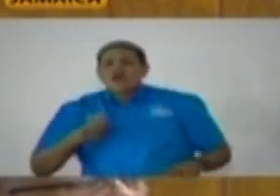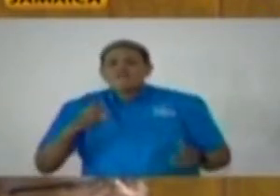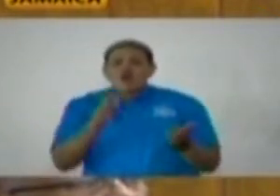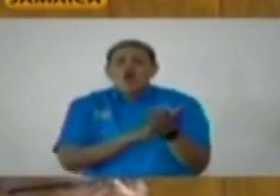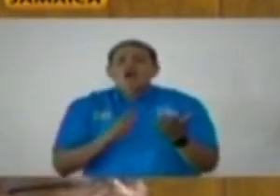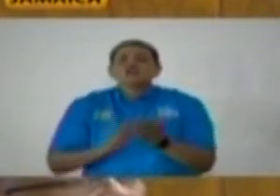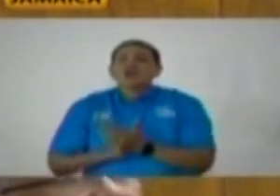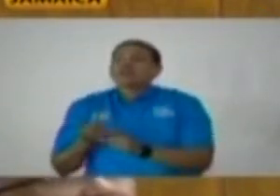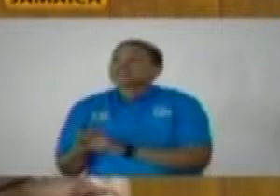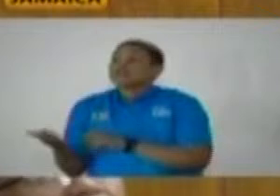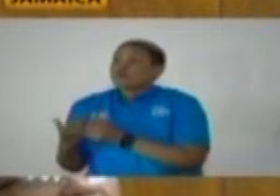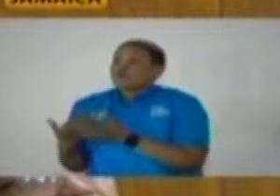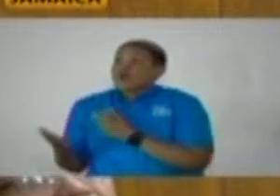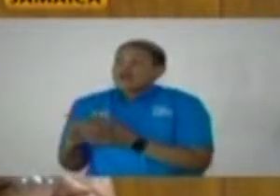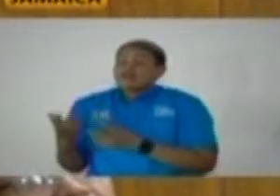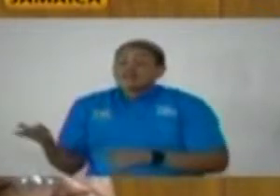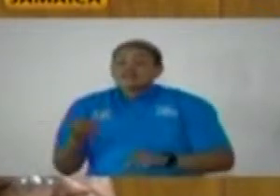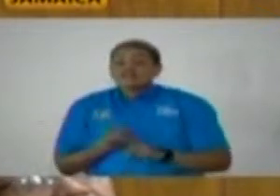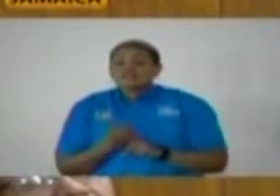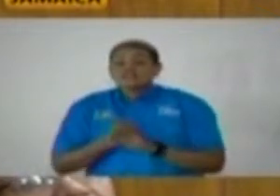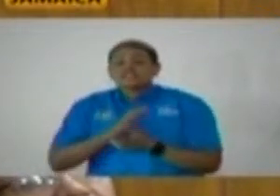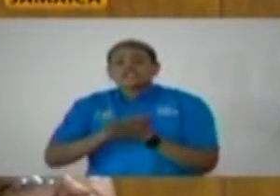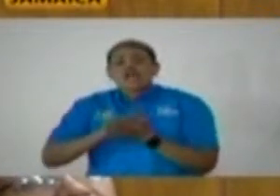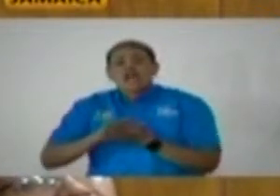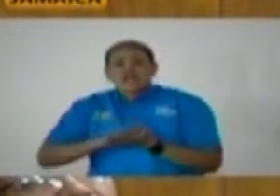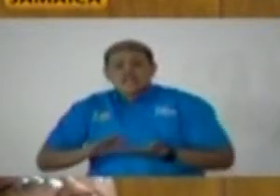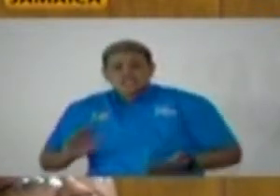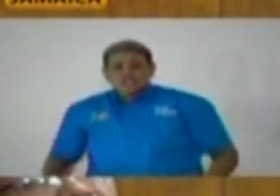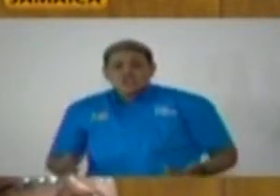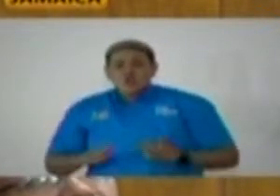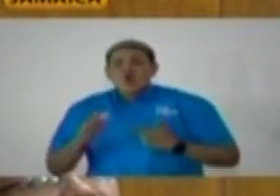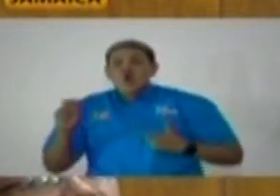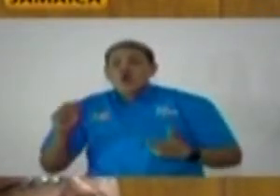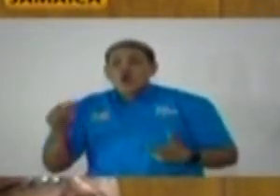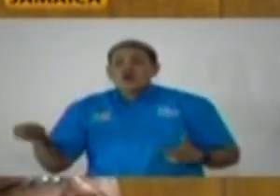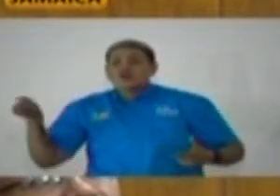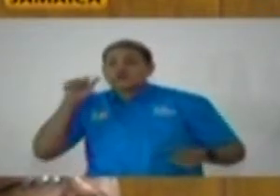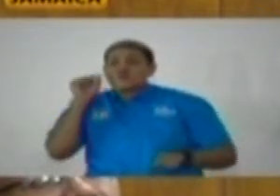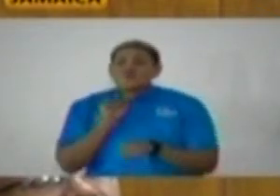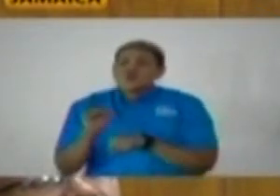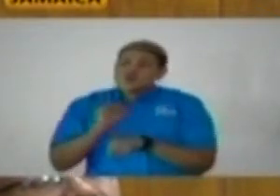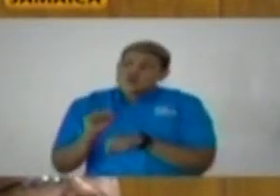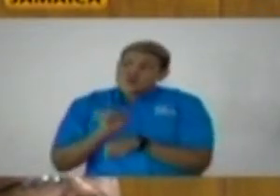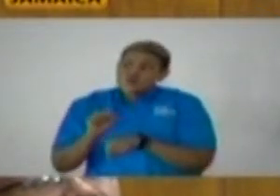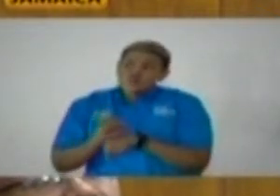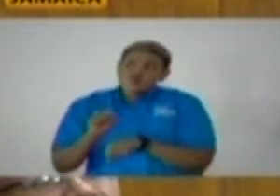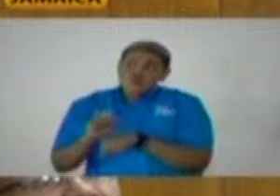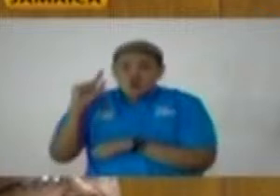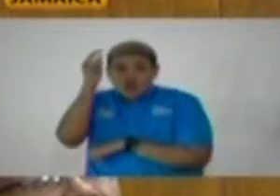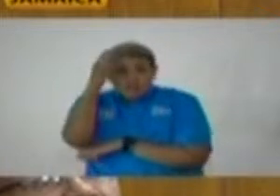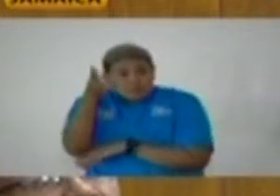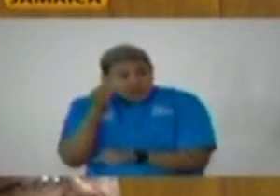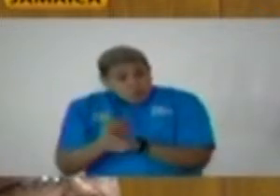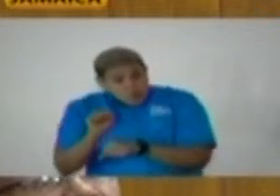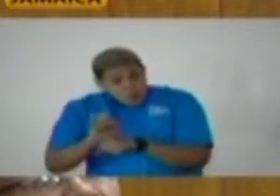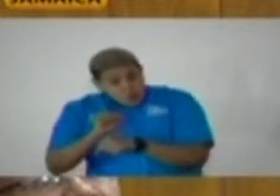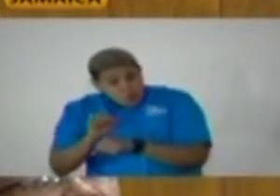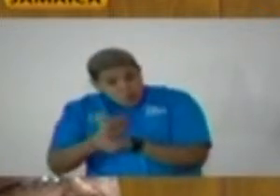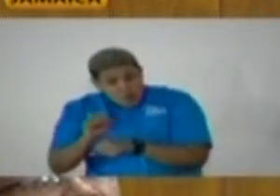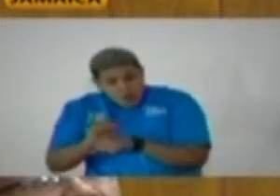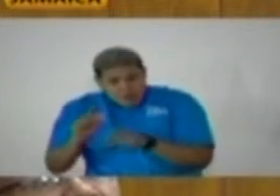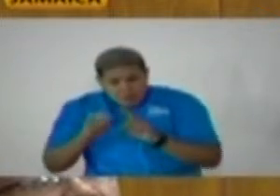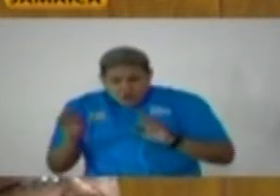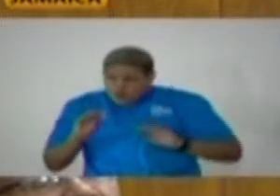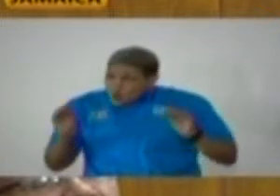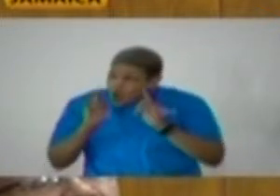contracts, whether they be the janitors or others, working in government agencies, but there has